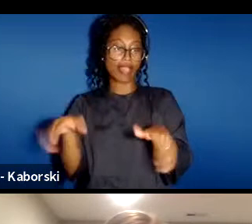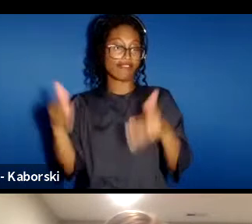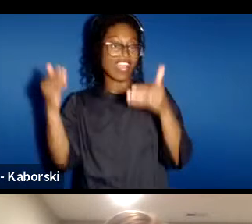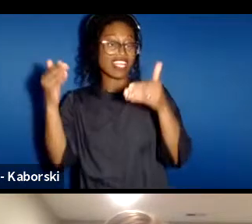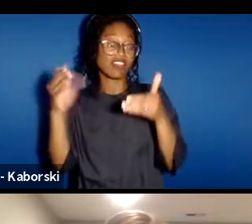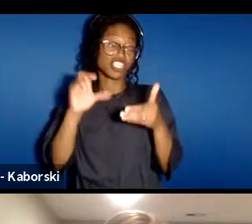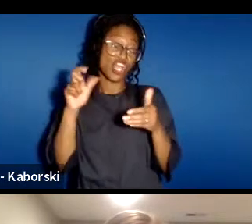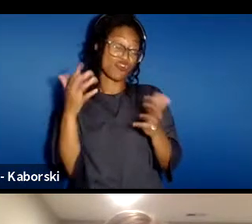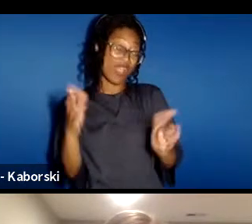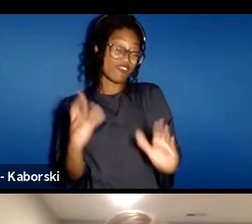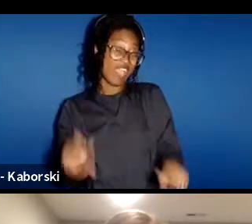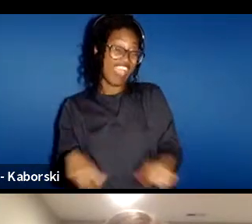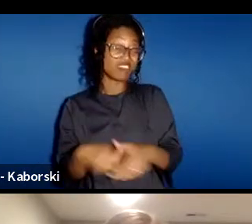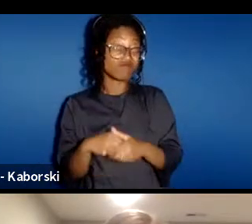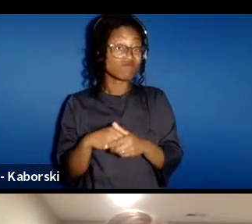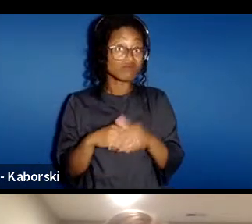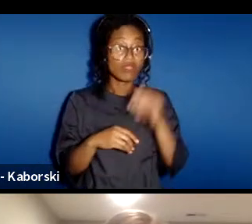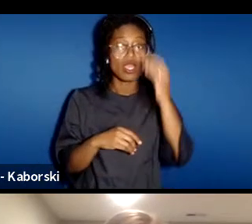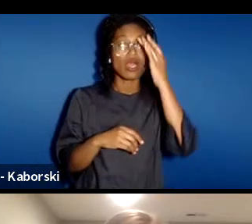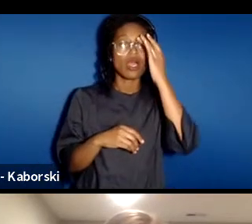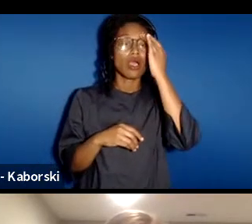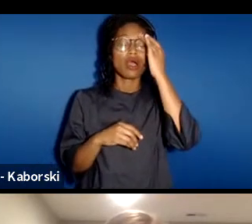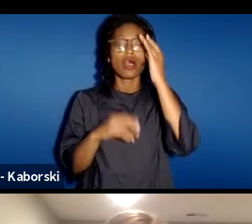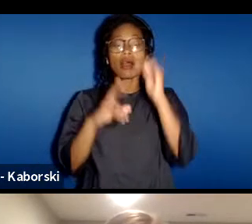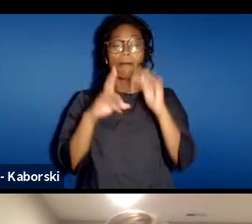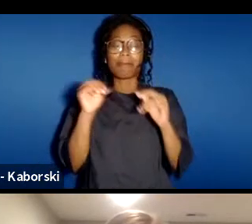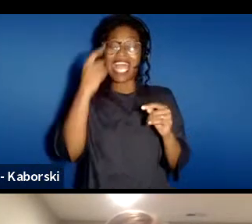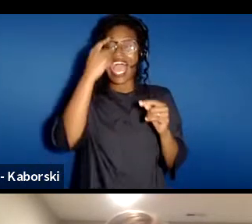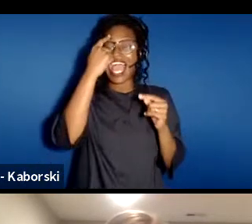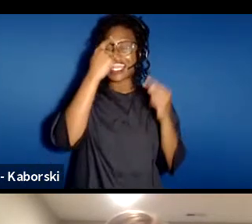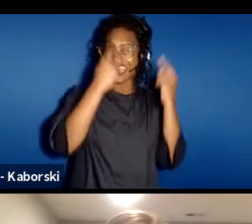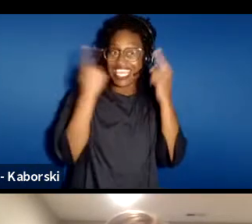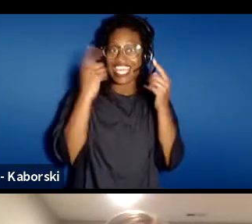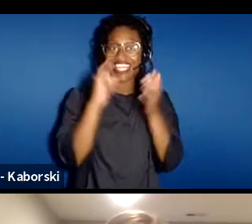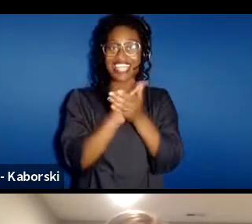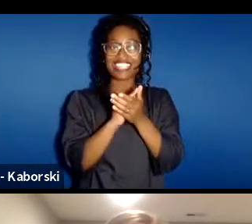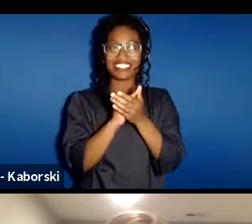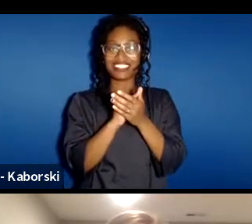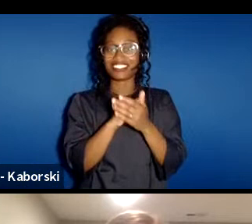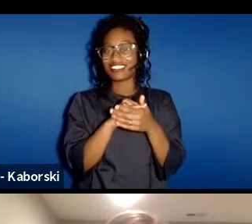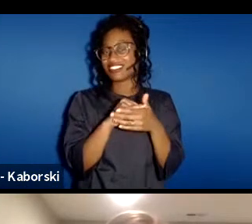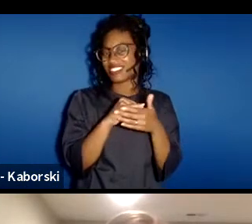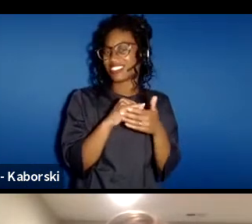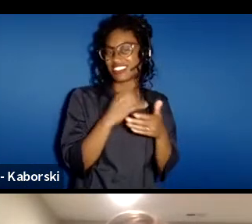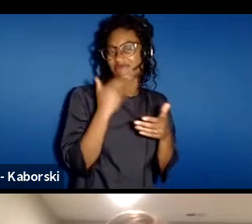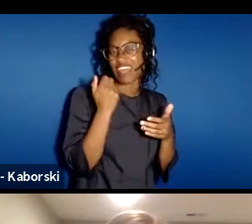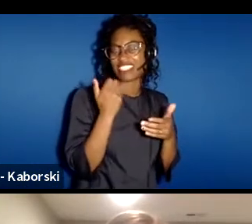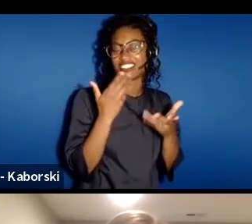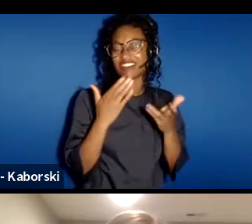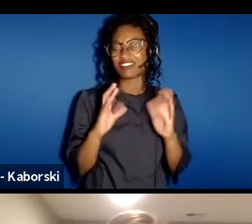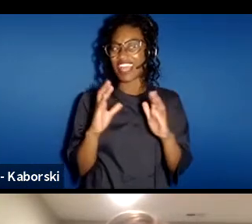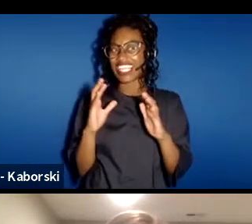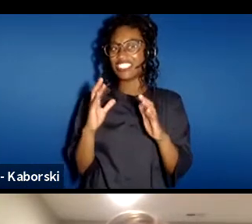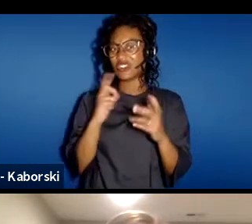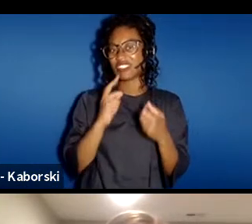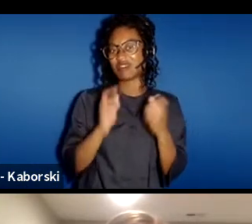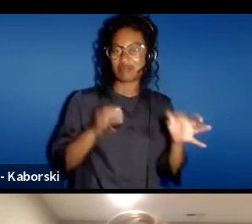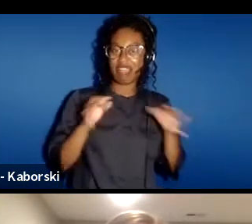that as well. But I think those are the main applications that I think of right off the bat.